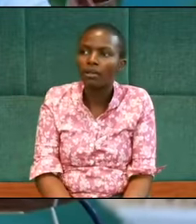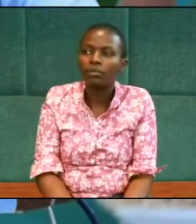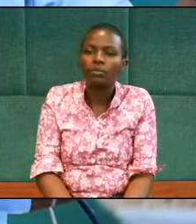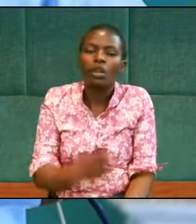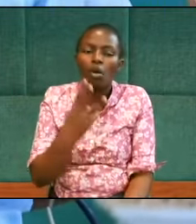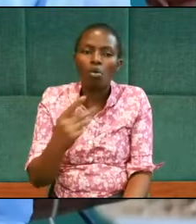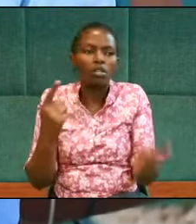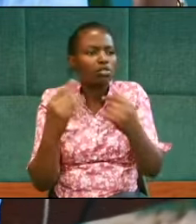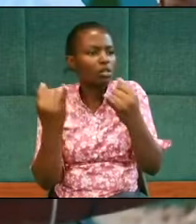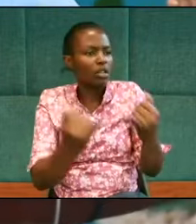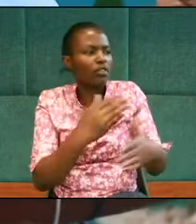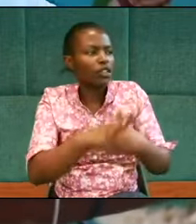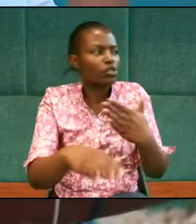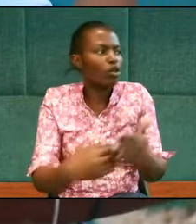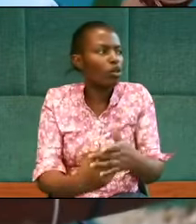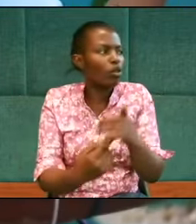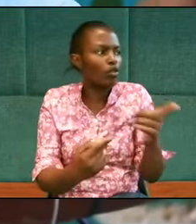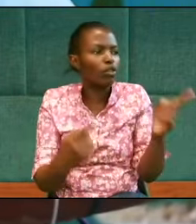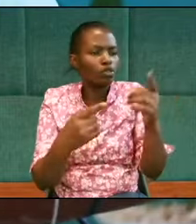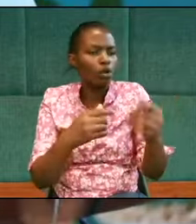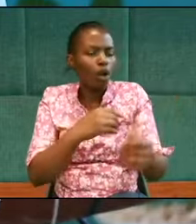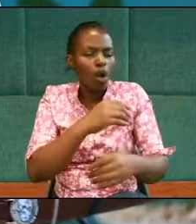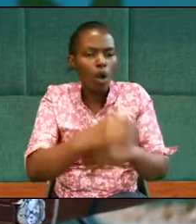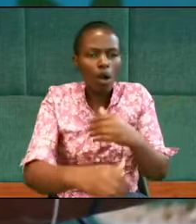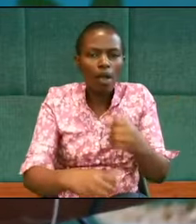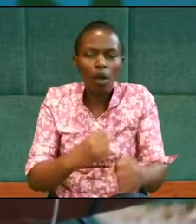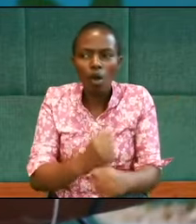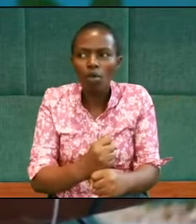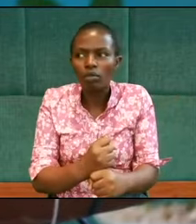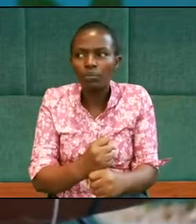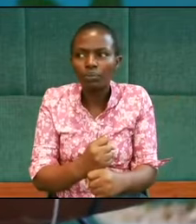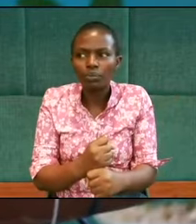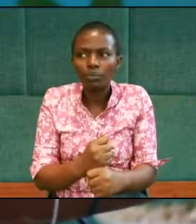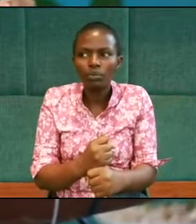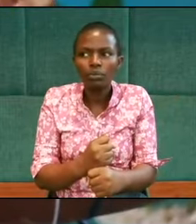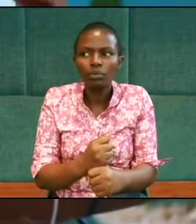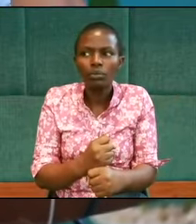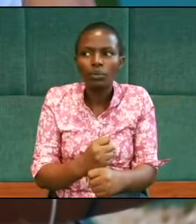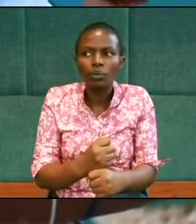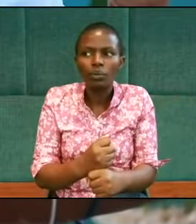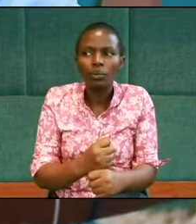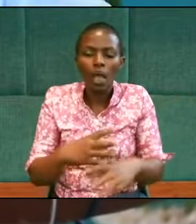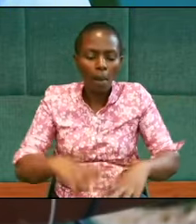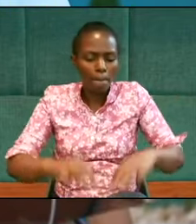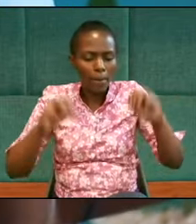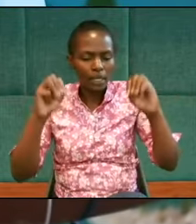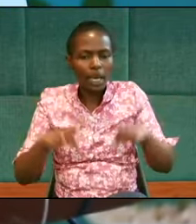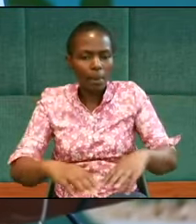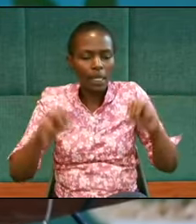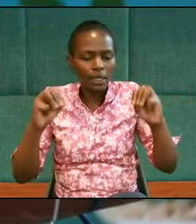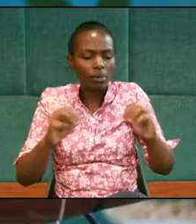I want to invite you to a year-long masterclass. It's a masterclass for